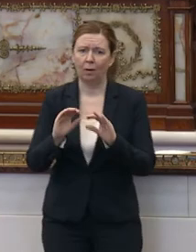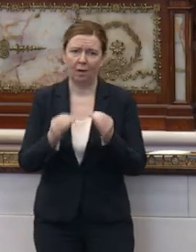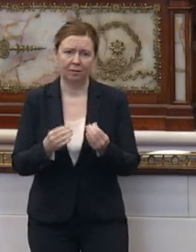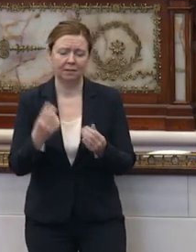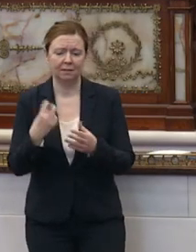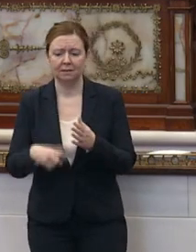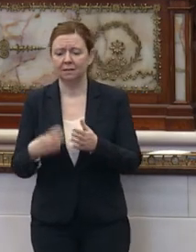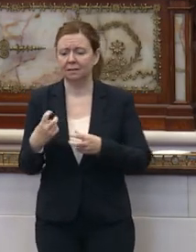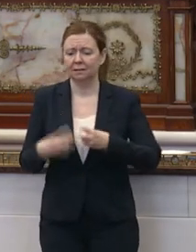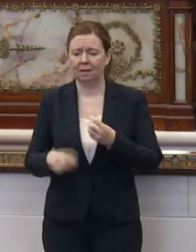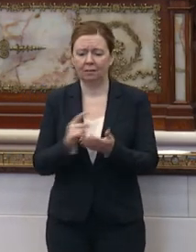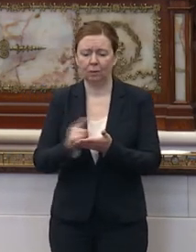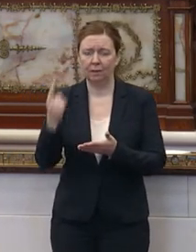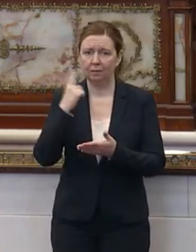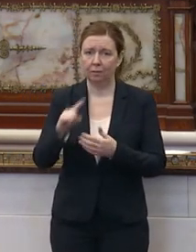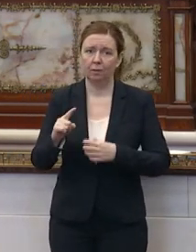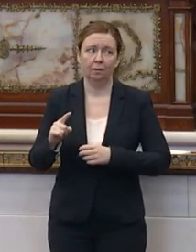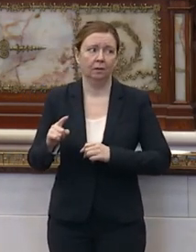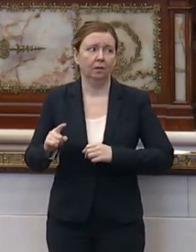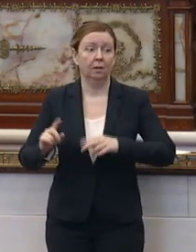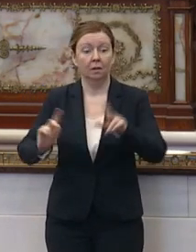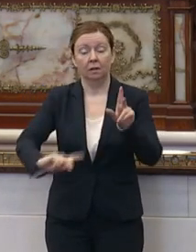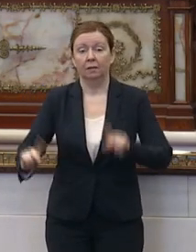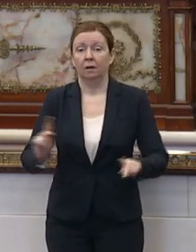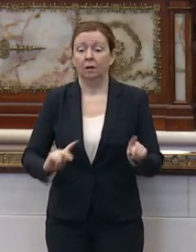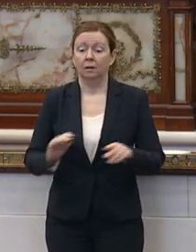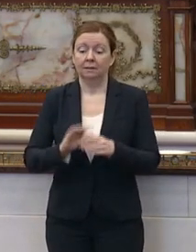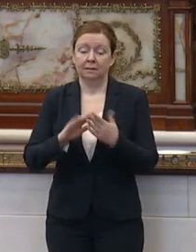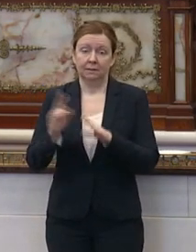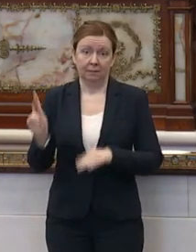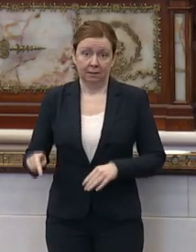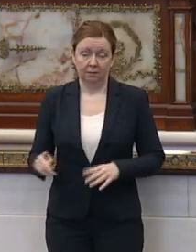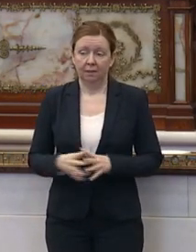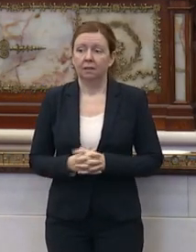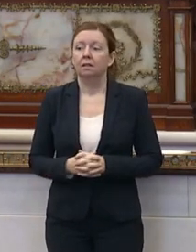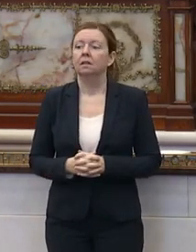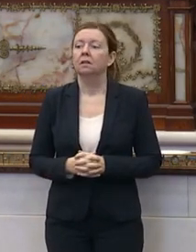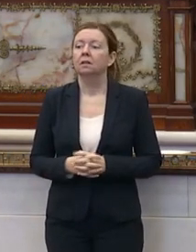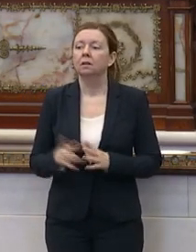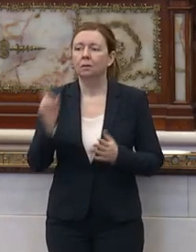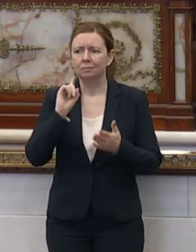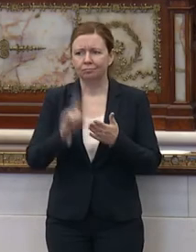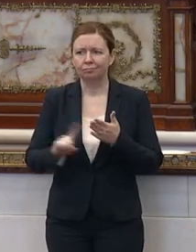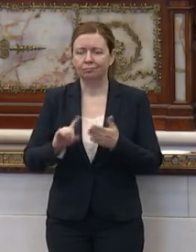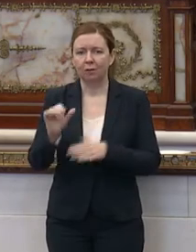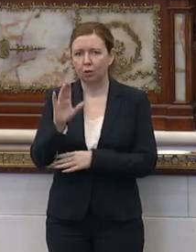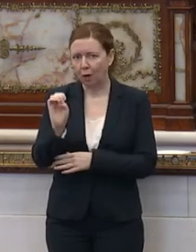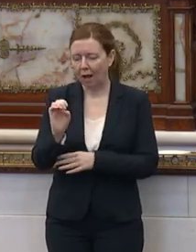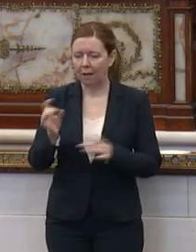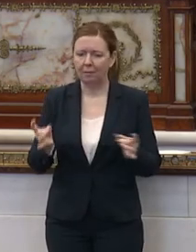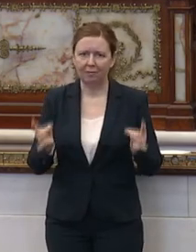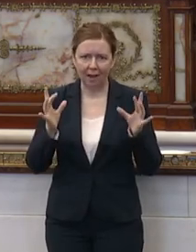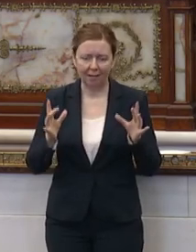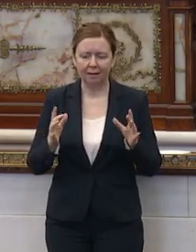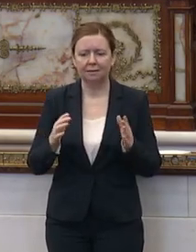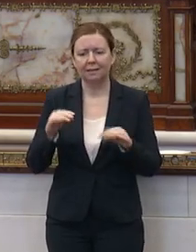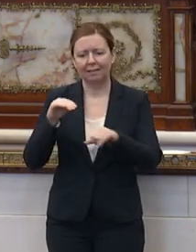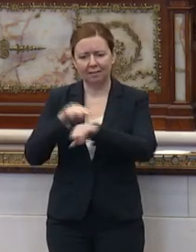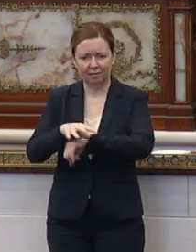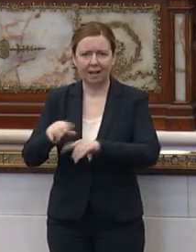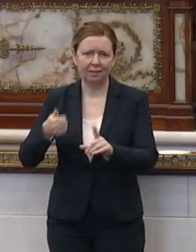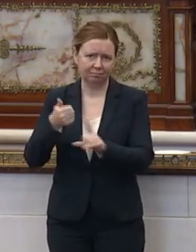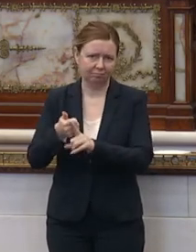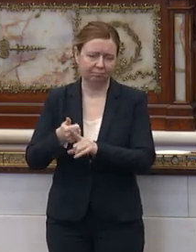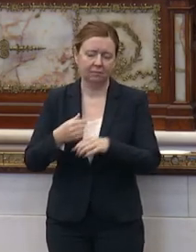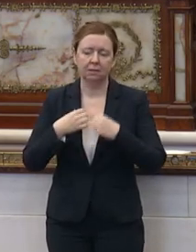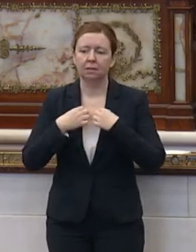It's been a tough week for the folks of the city of Philadelphia, when you look at crime and violence and the effects that it